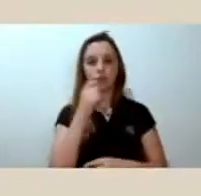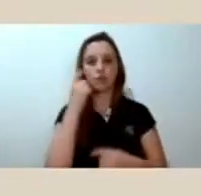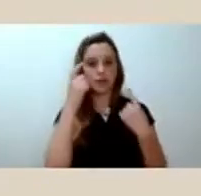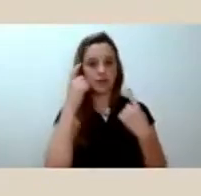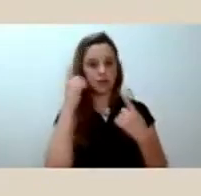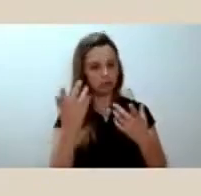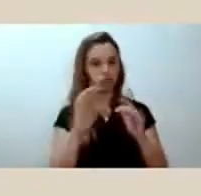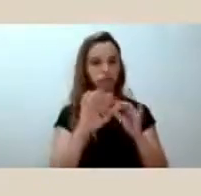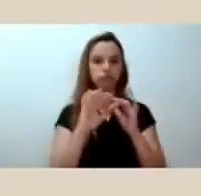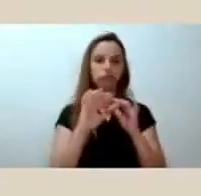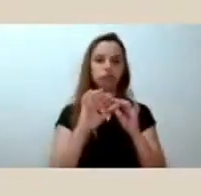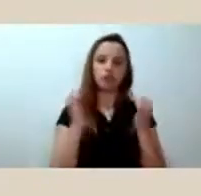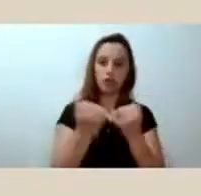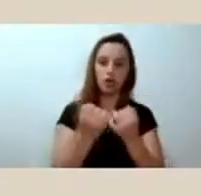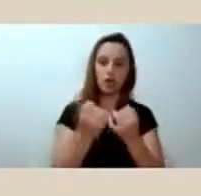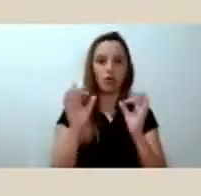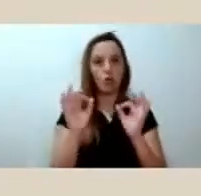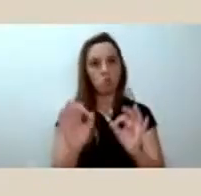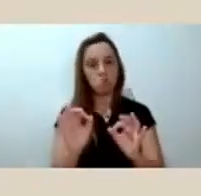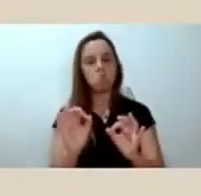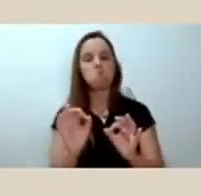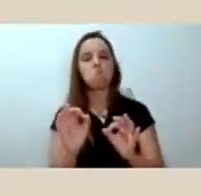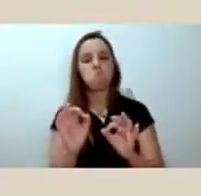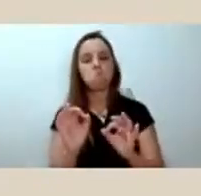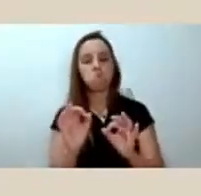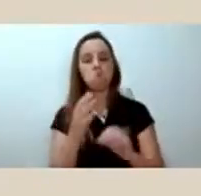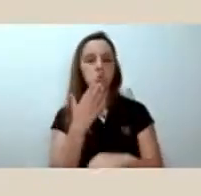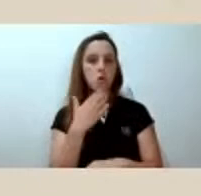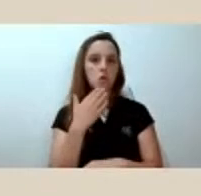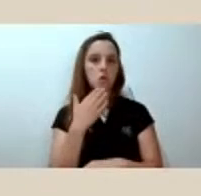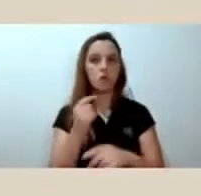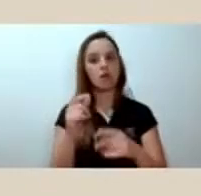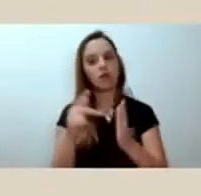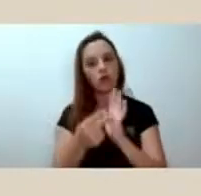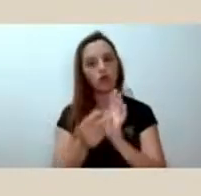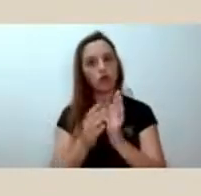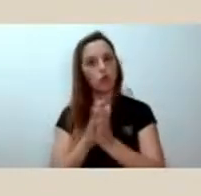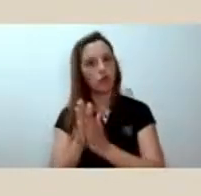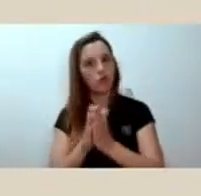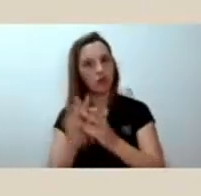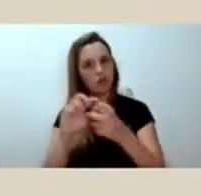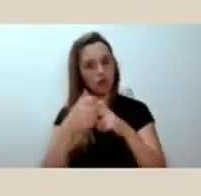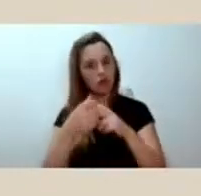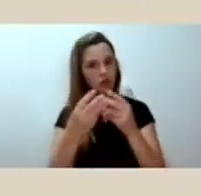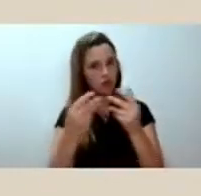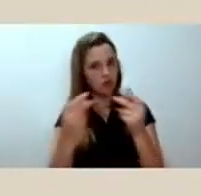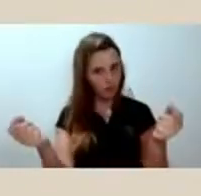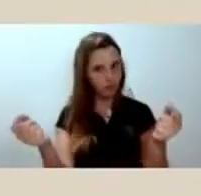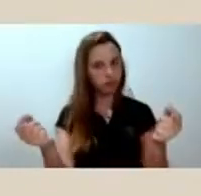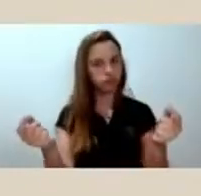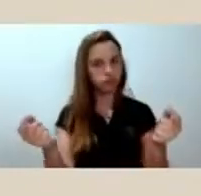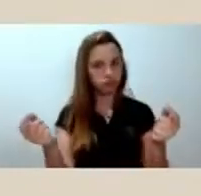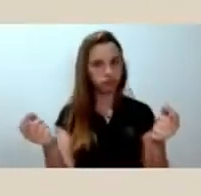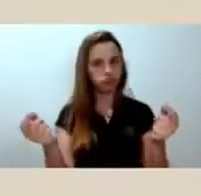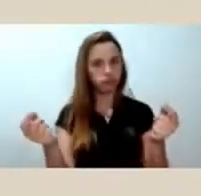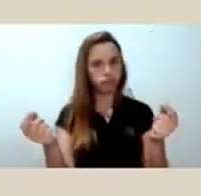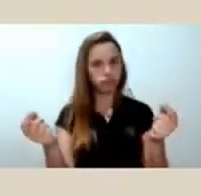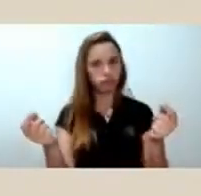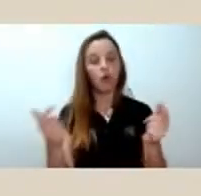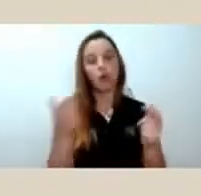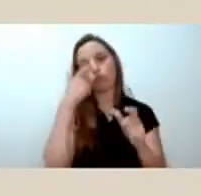in which we use technology to fix issues that we think should be fixed, or that some programmers think should be